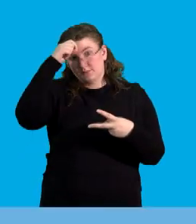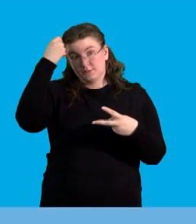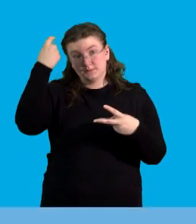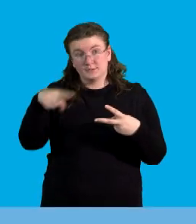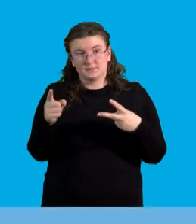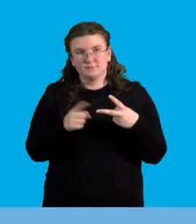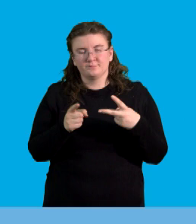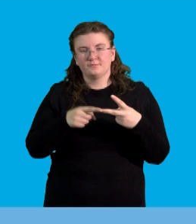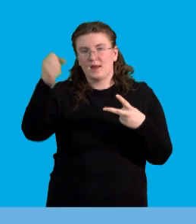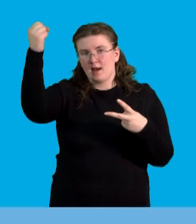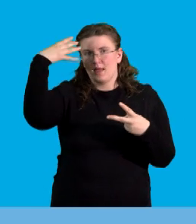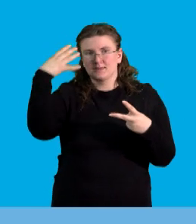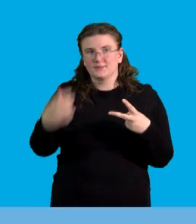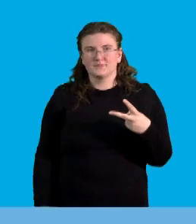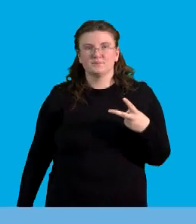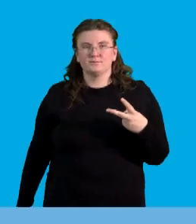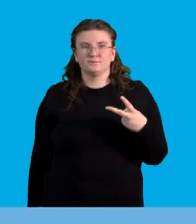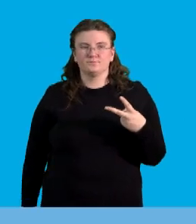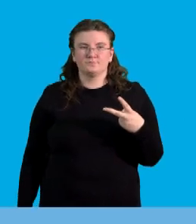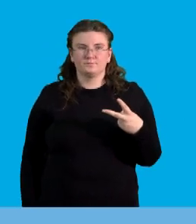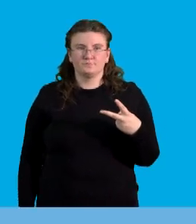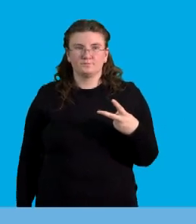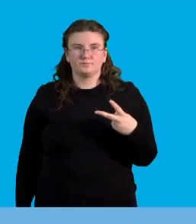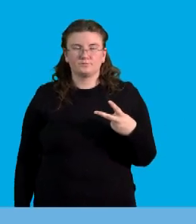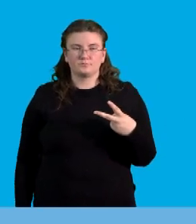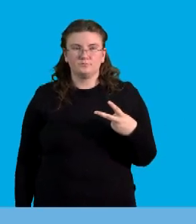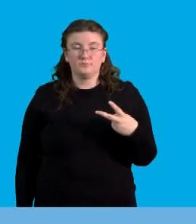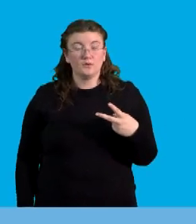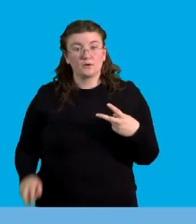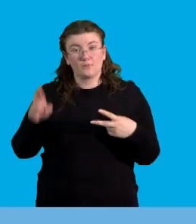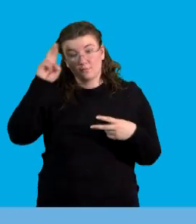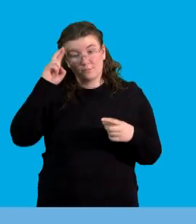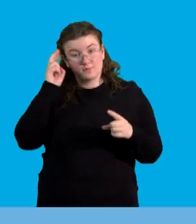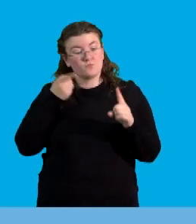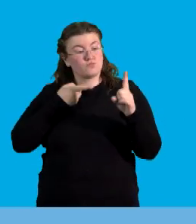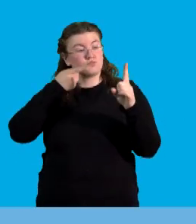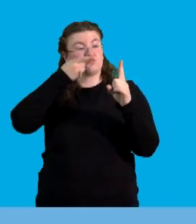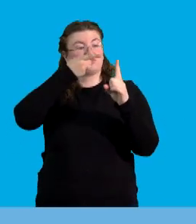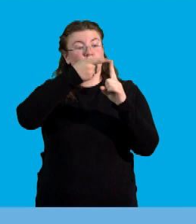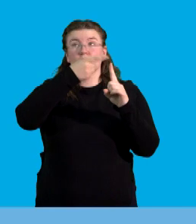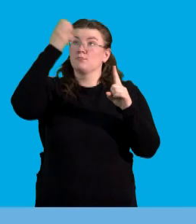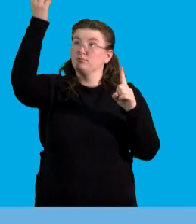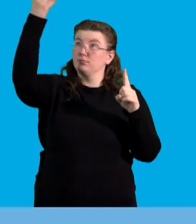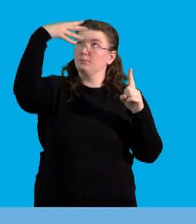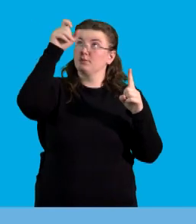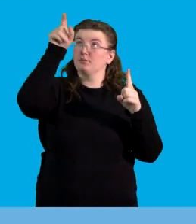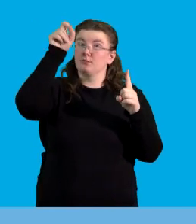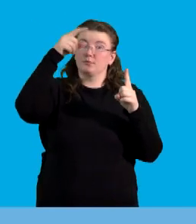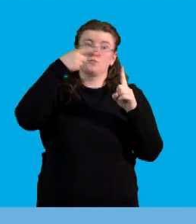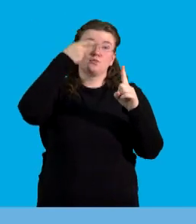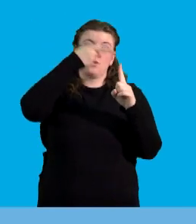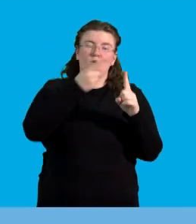heat, and we're also going to have light. Now remember, the main aim of a light